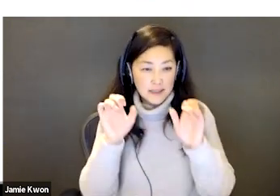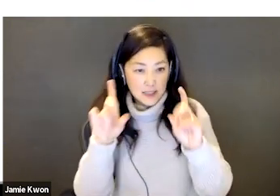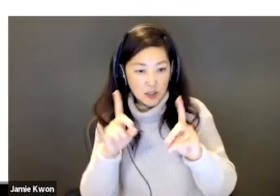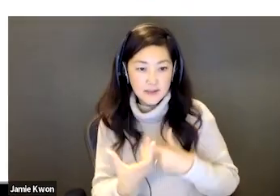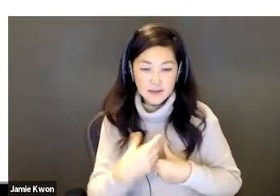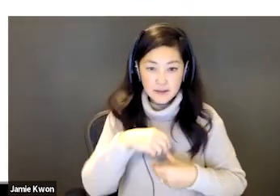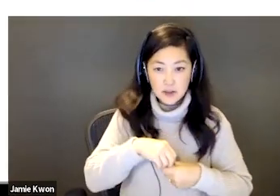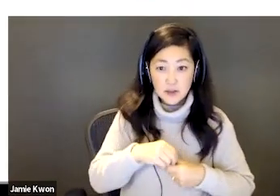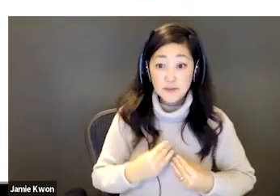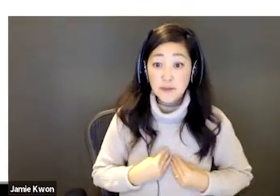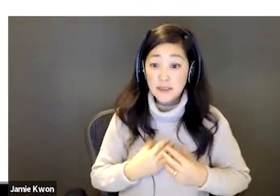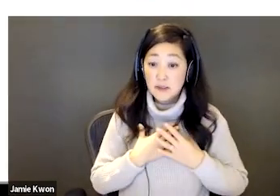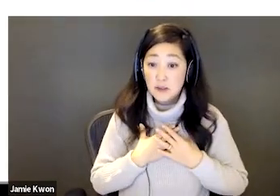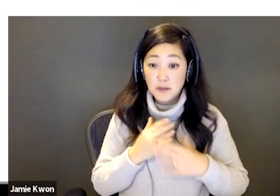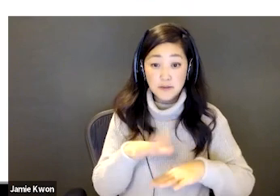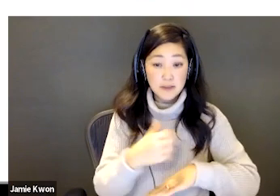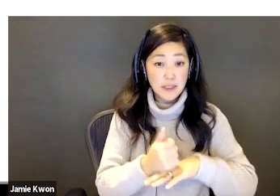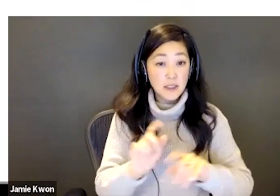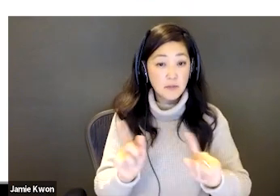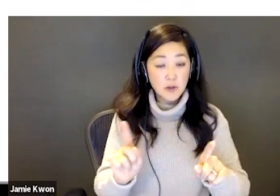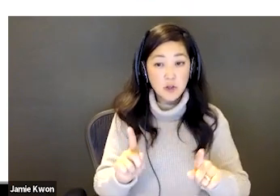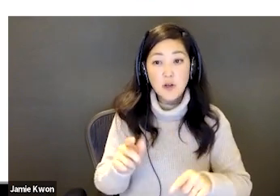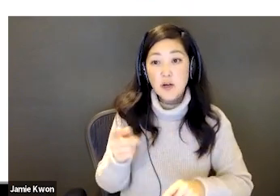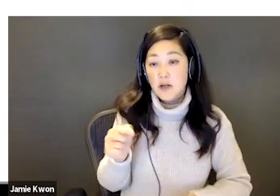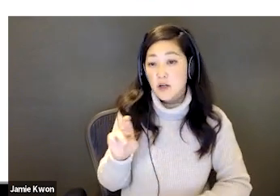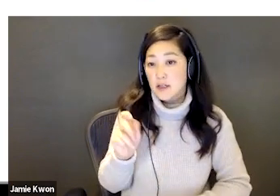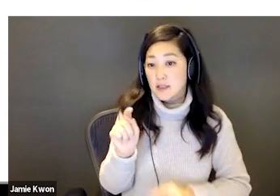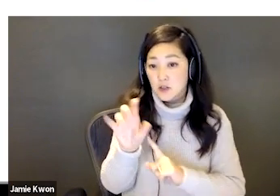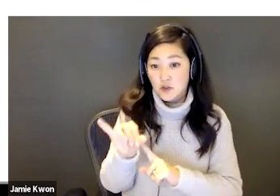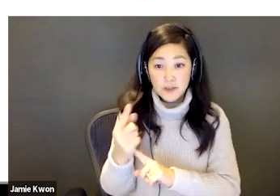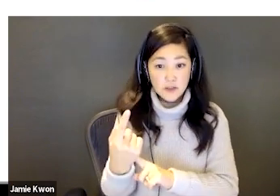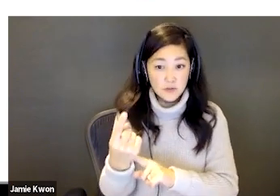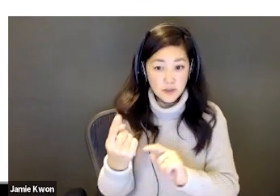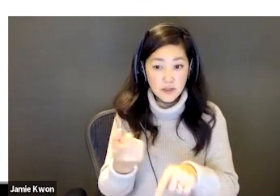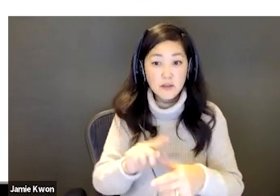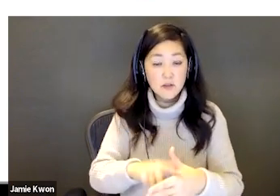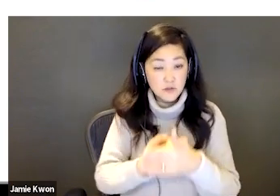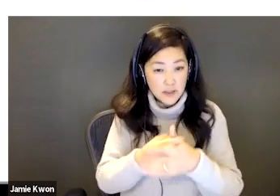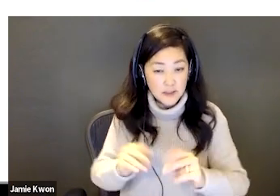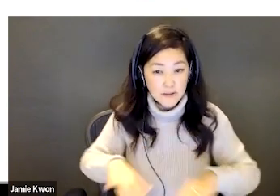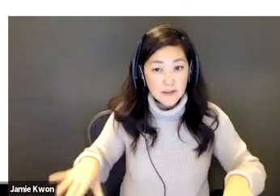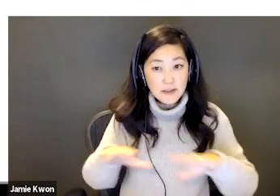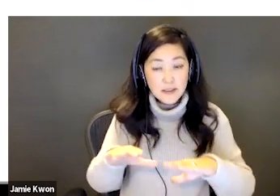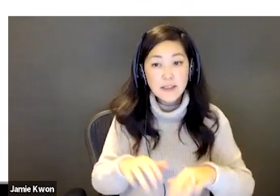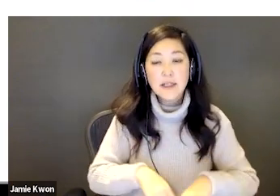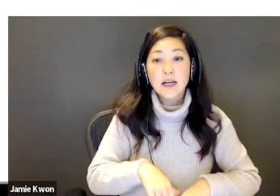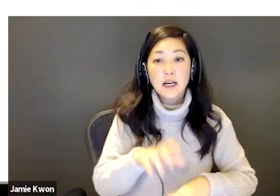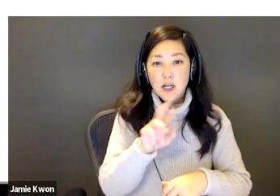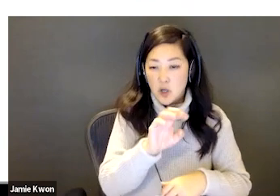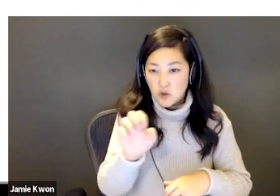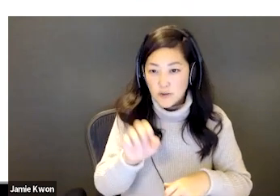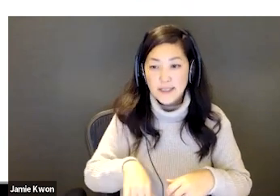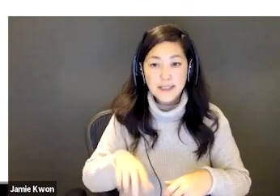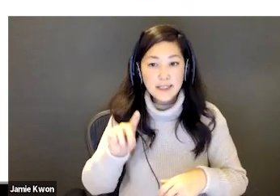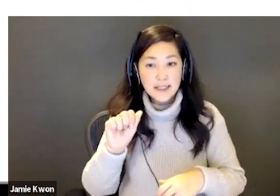Inspire is located on Treaty 1 territory land, the original lands of the Anishinaabe, Cree, Oshie-Cree,